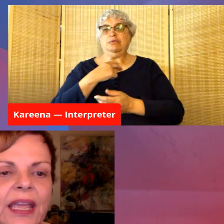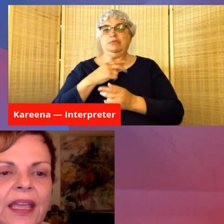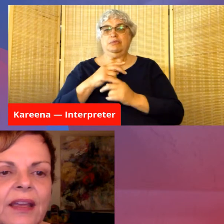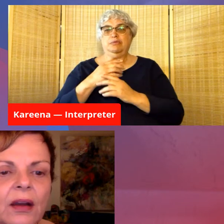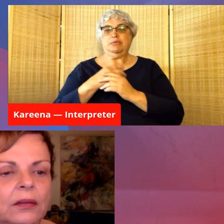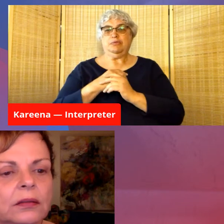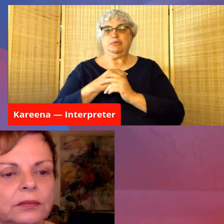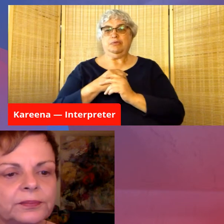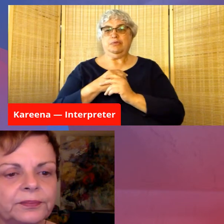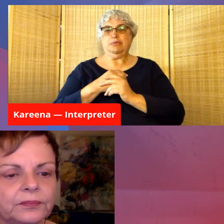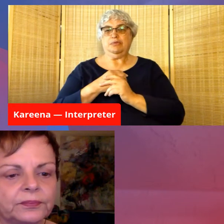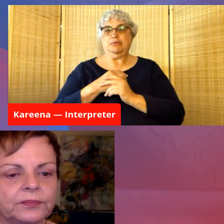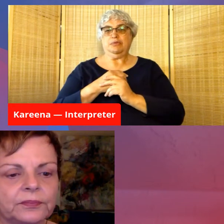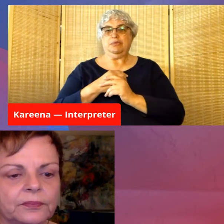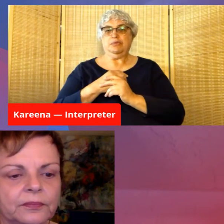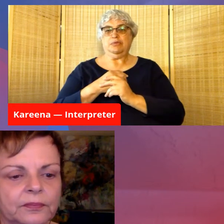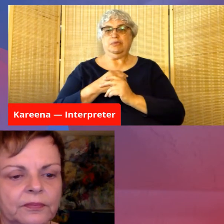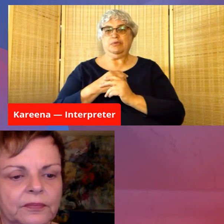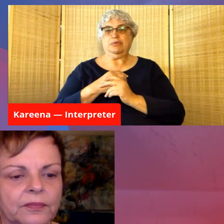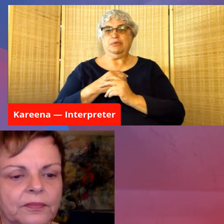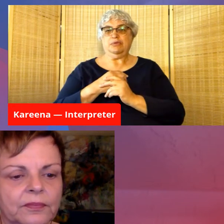You're muted, Carlene.